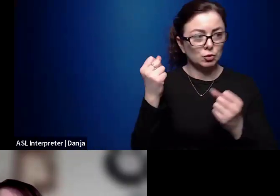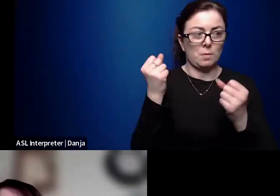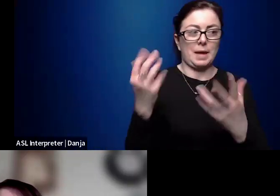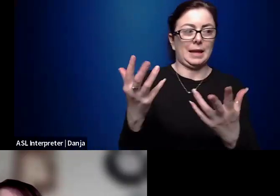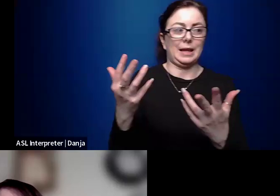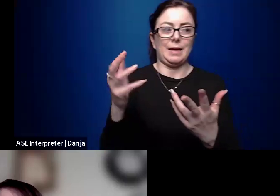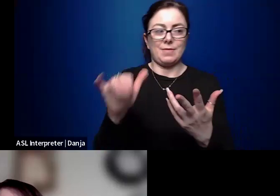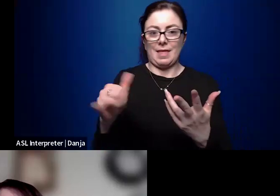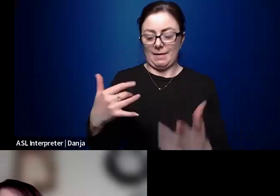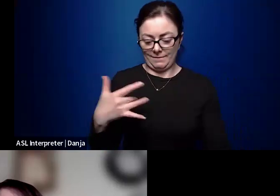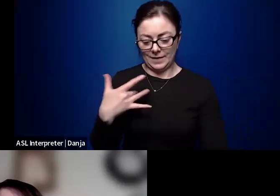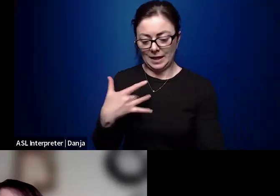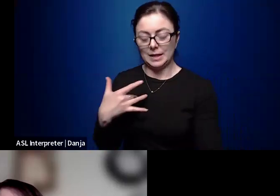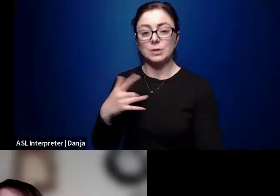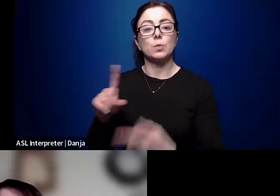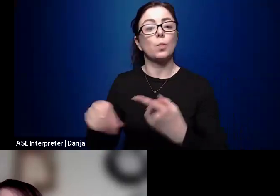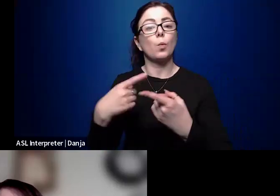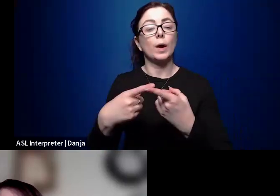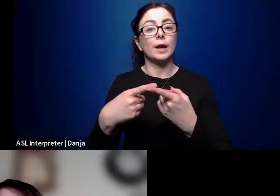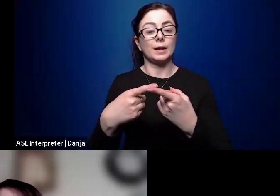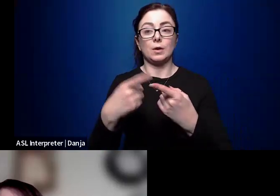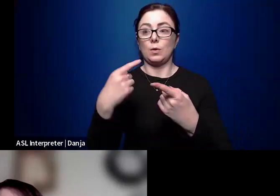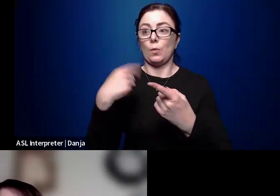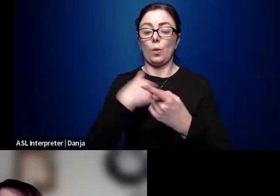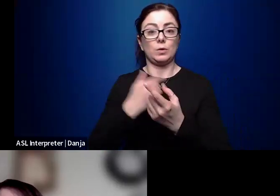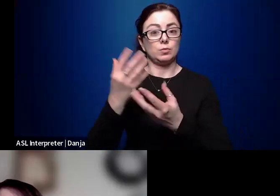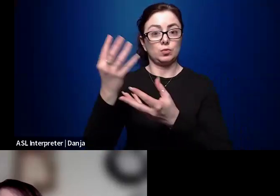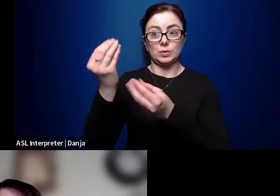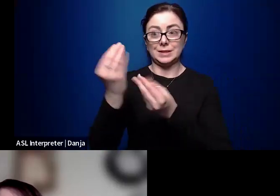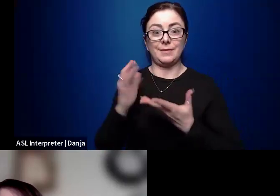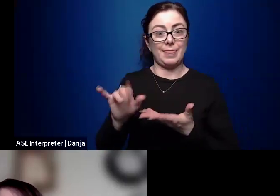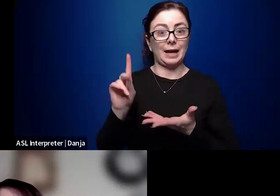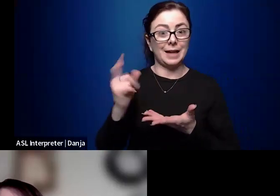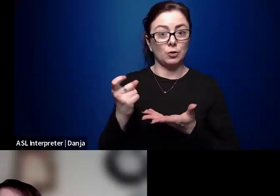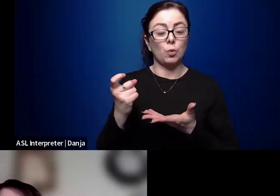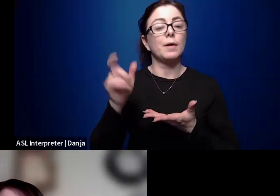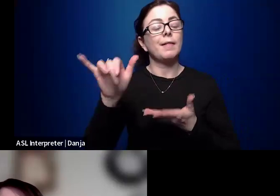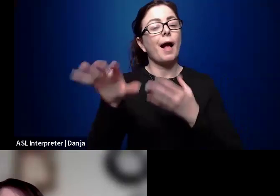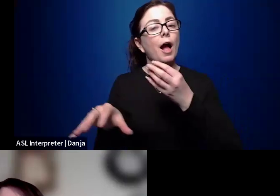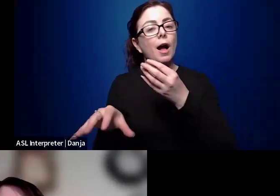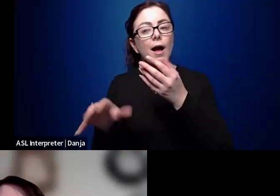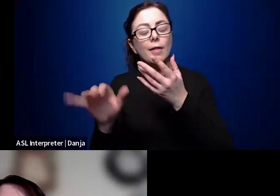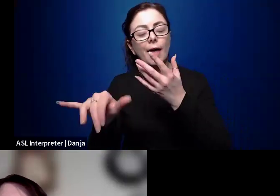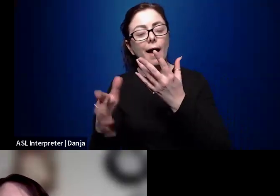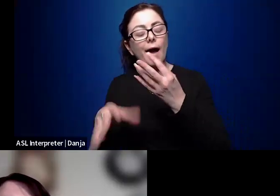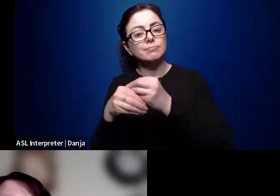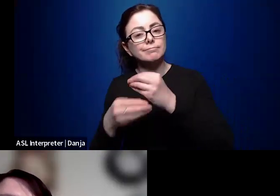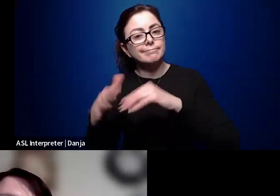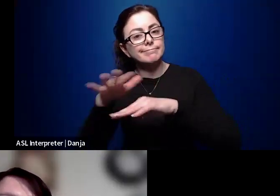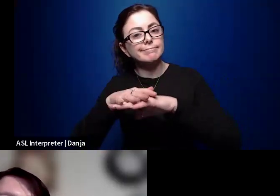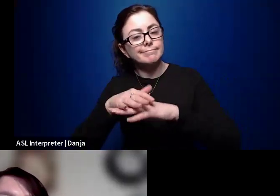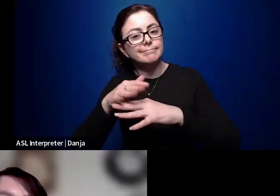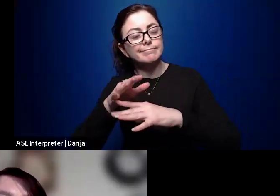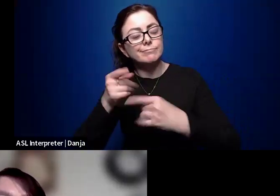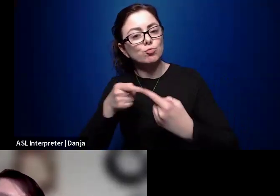diagnosis. There's that added layer of this being your second language and receiving the diagnosis, and then just